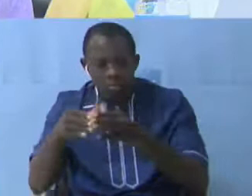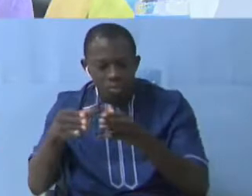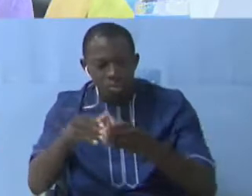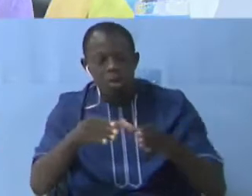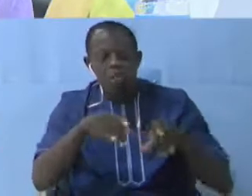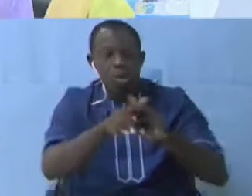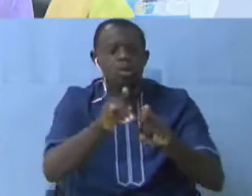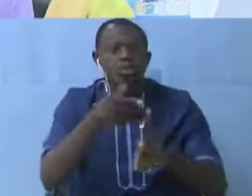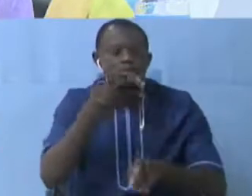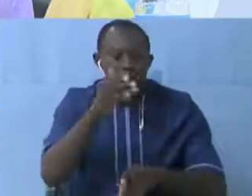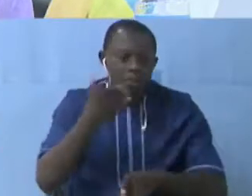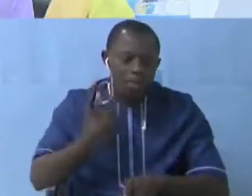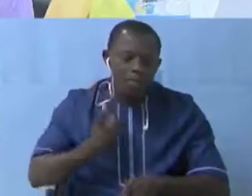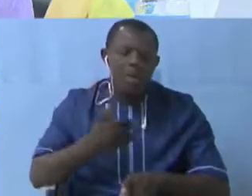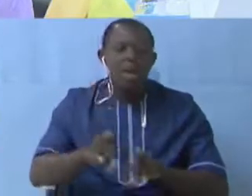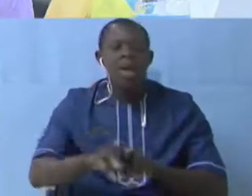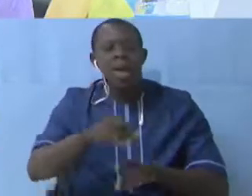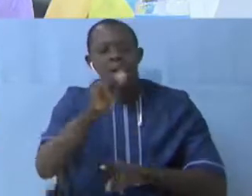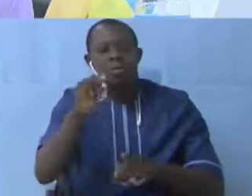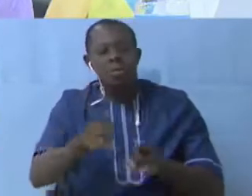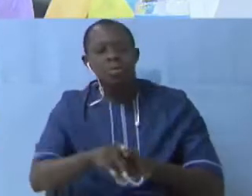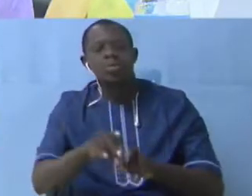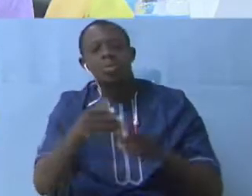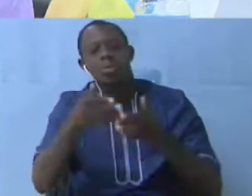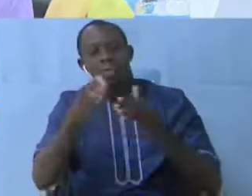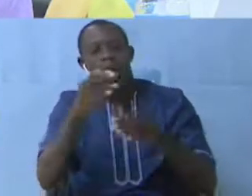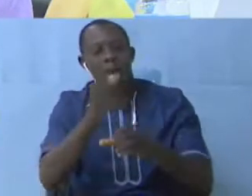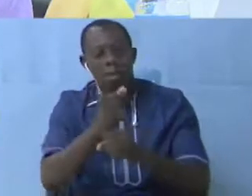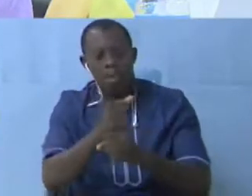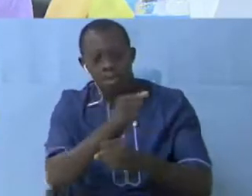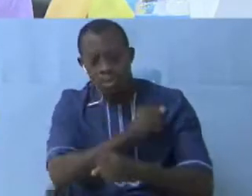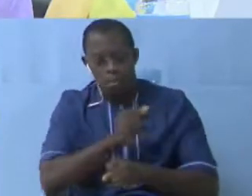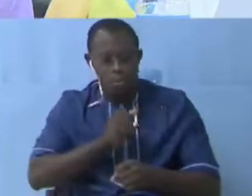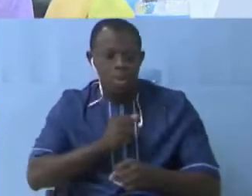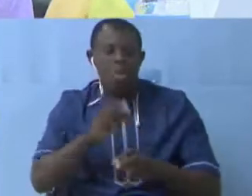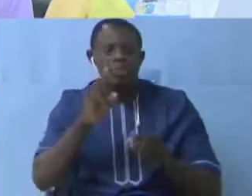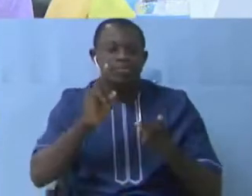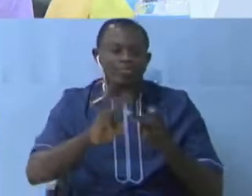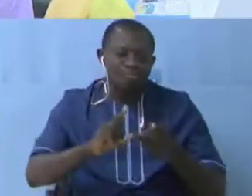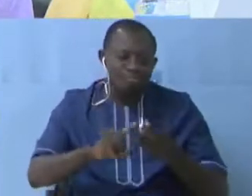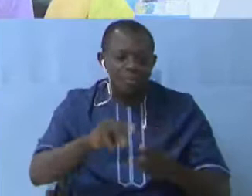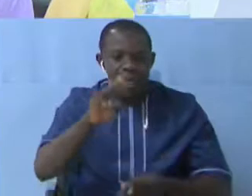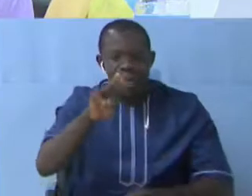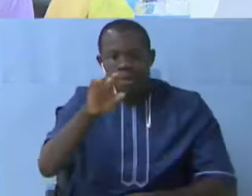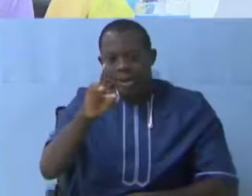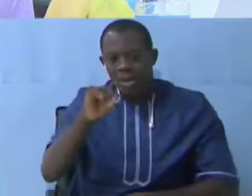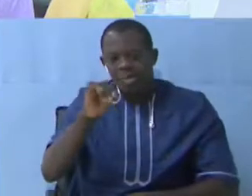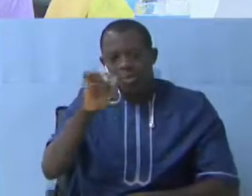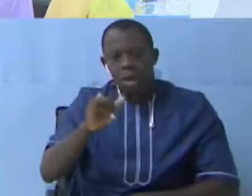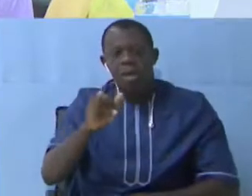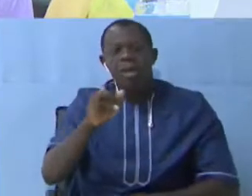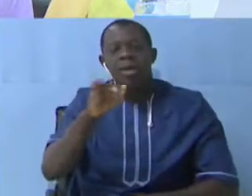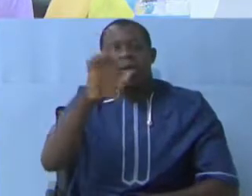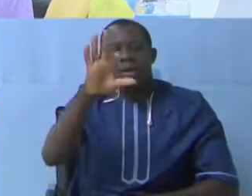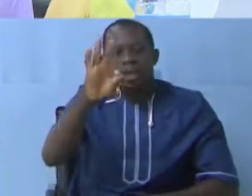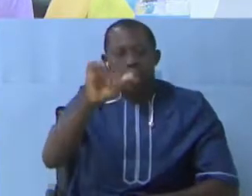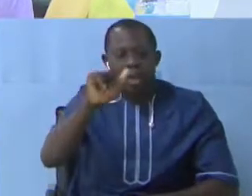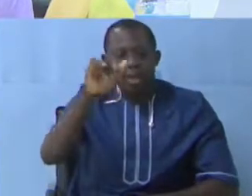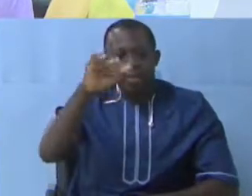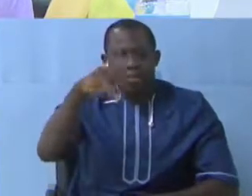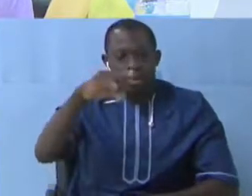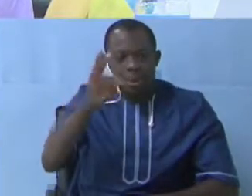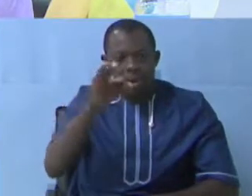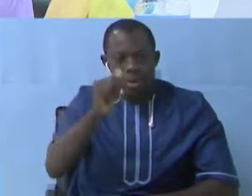us personally. di dajale ndaw yi dañu dimbale. Ndeye Tafa Sose for all her sacrifice. Ndeye Tafa Sose ci